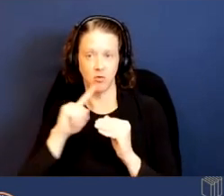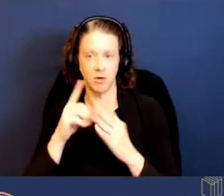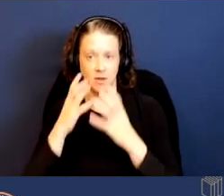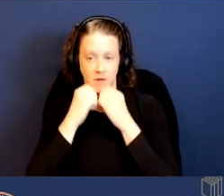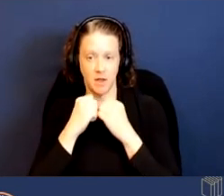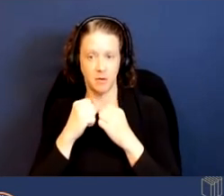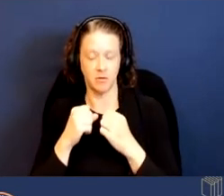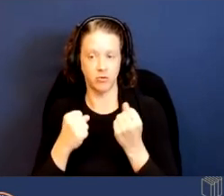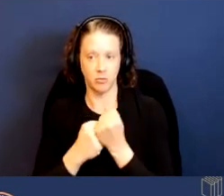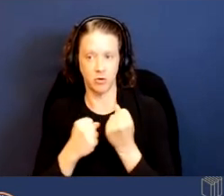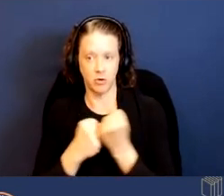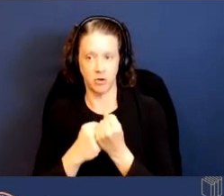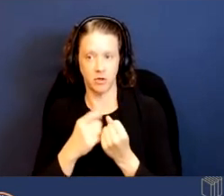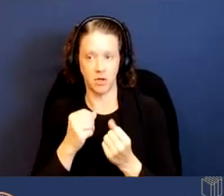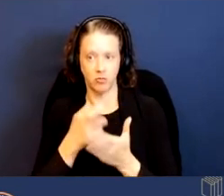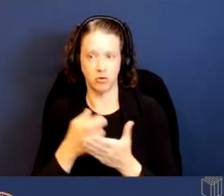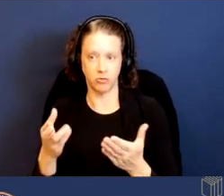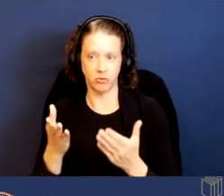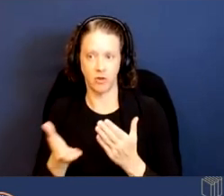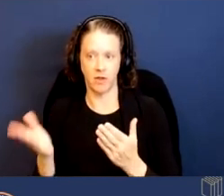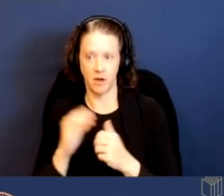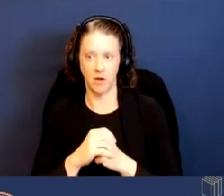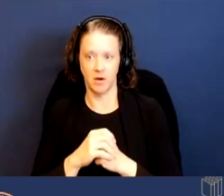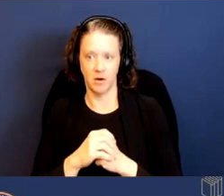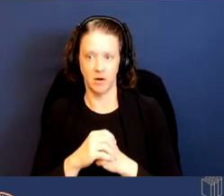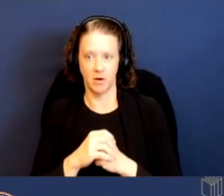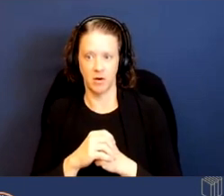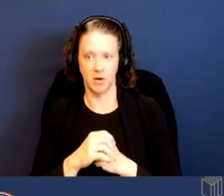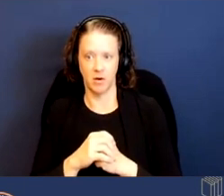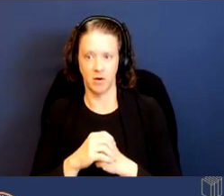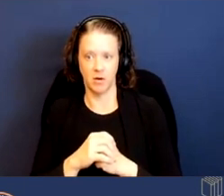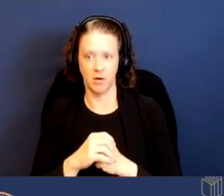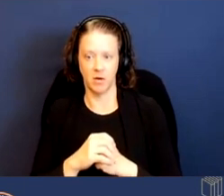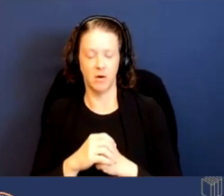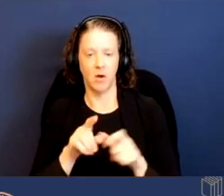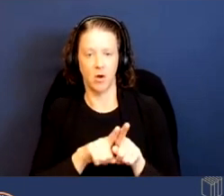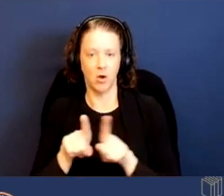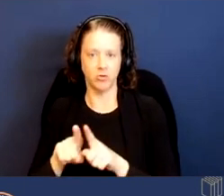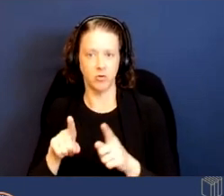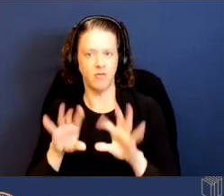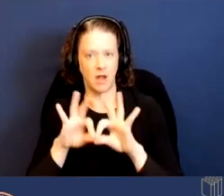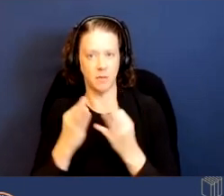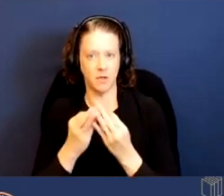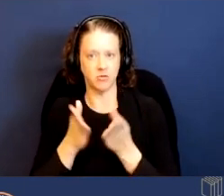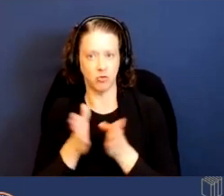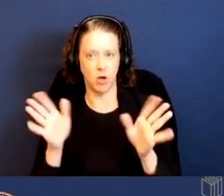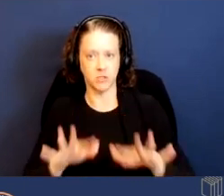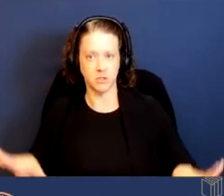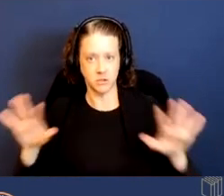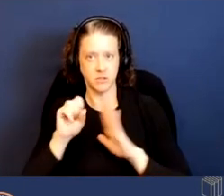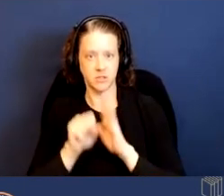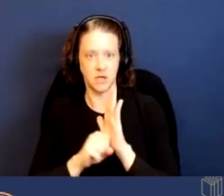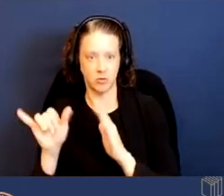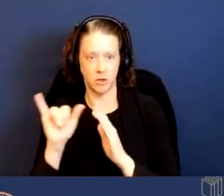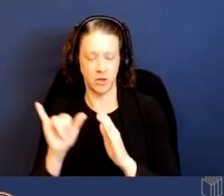valuable, support and resources for our families across the state as well. And so a lot of good work being done